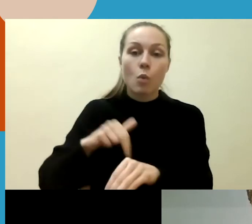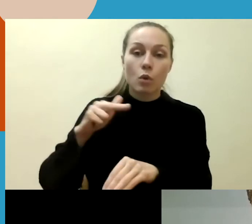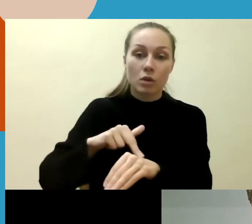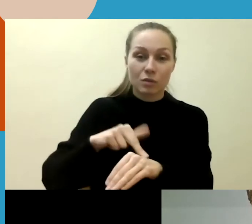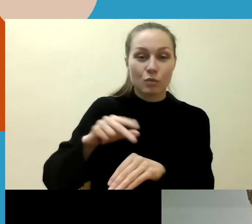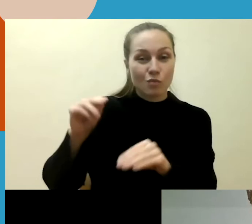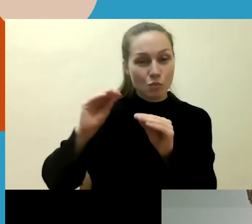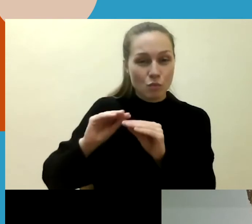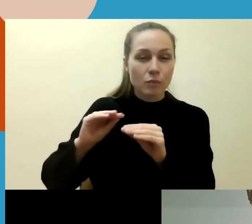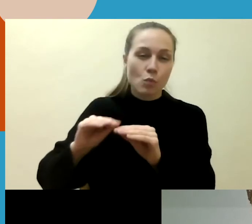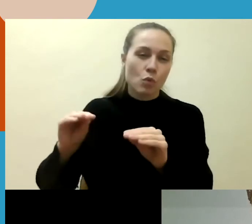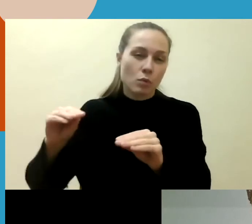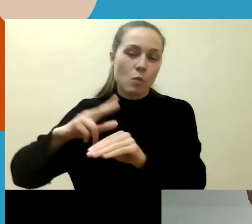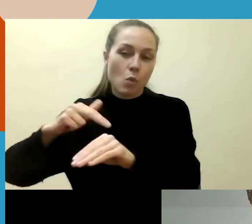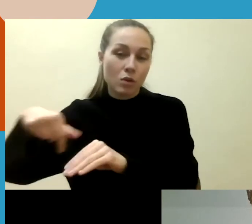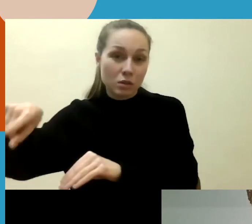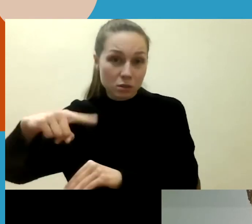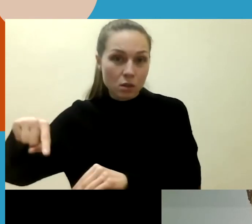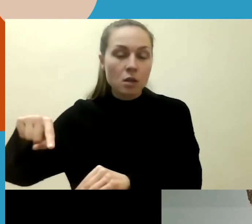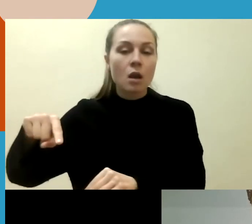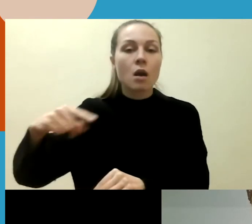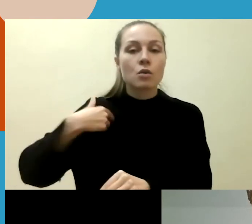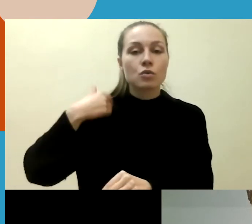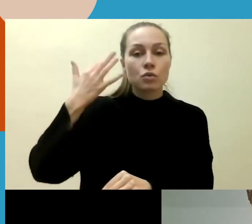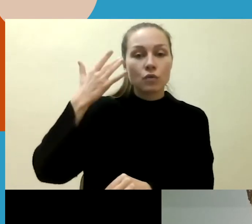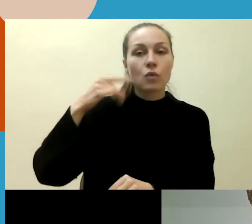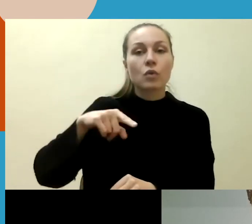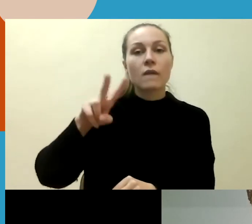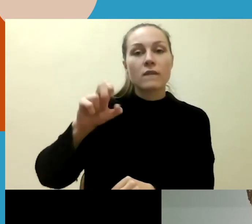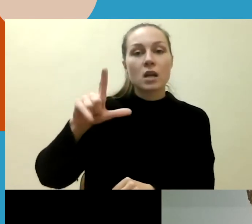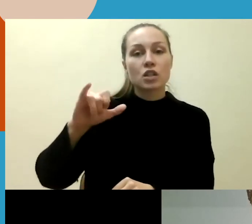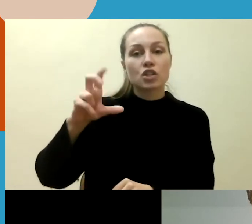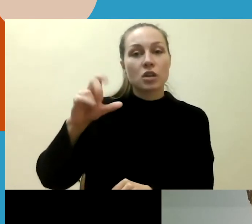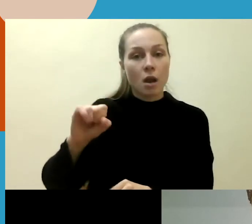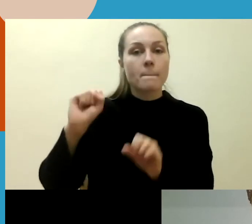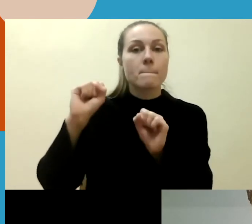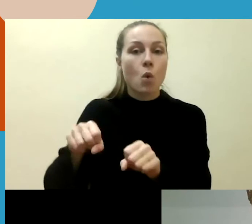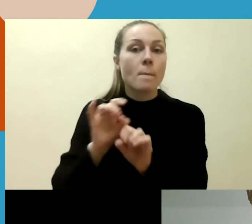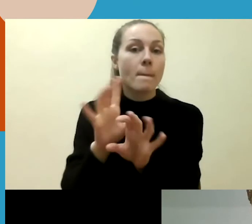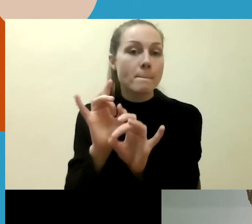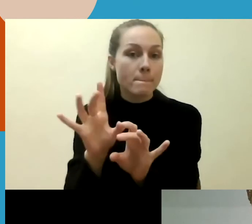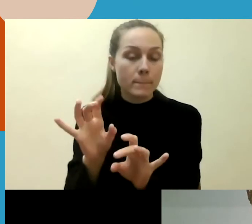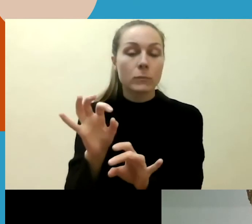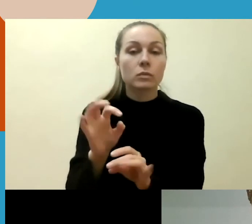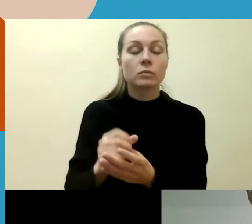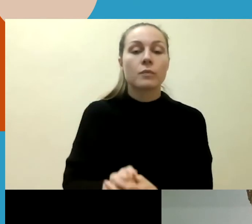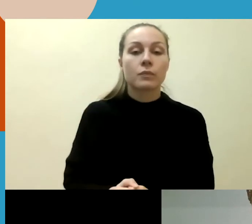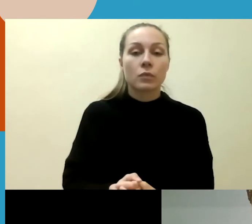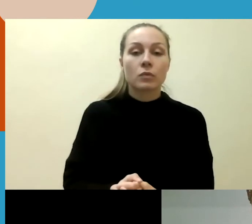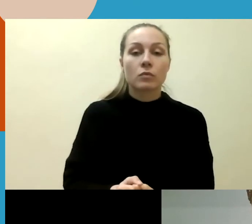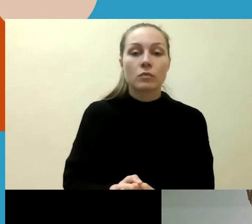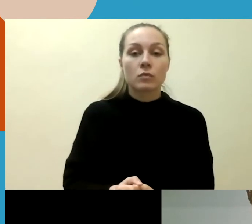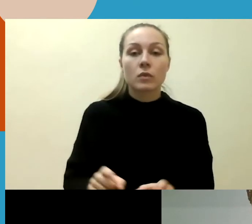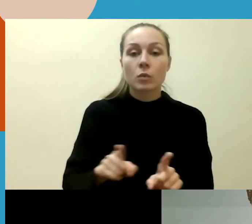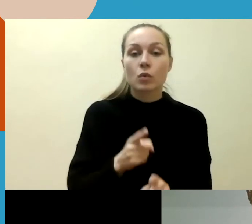Recently, there were a lot of training sessions for police officials. And I think that Mr. Velička will have